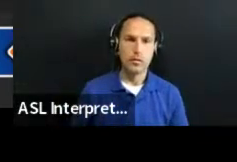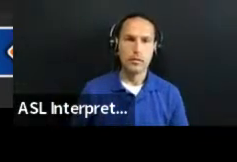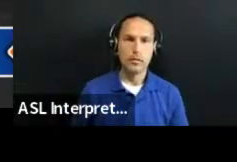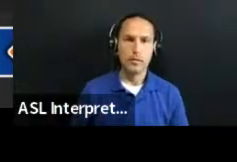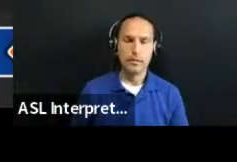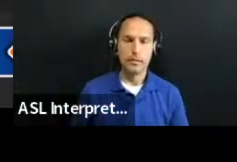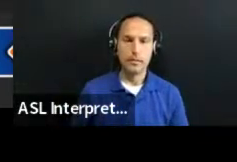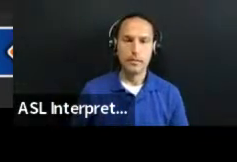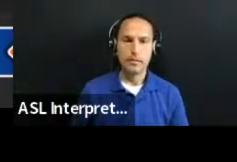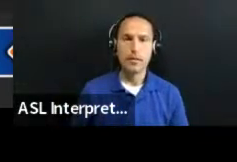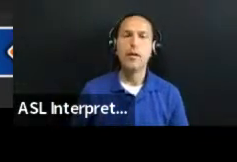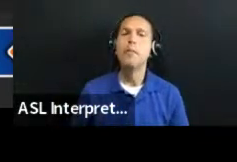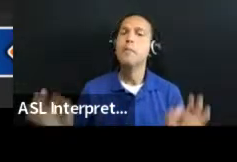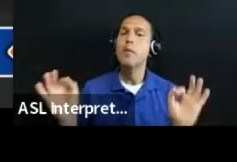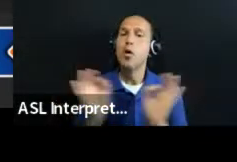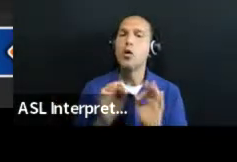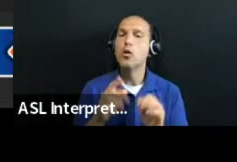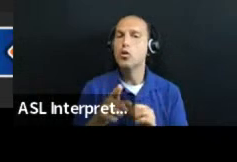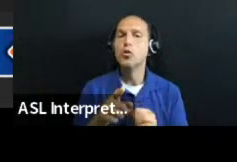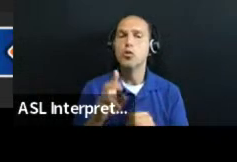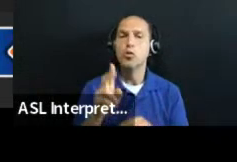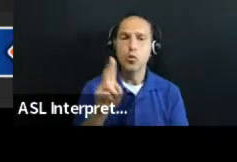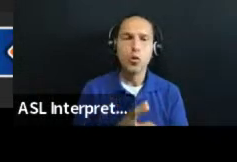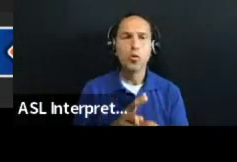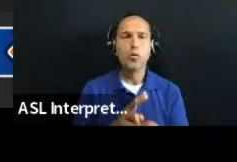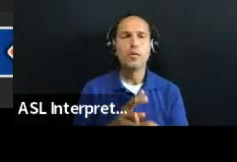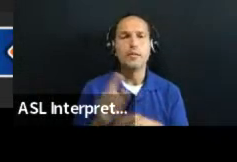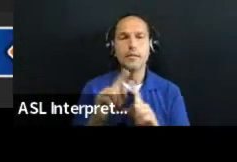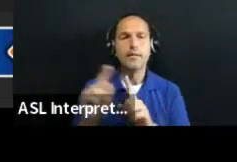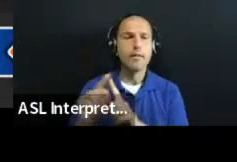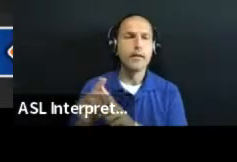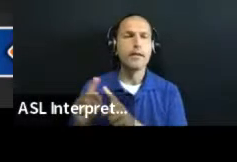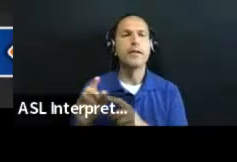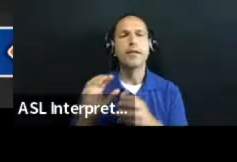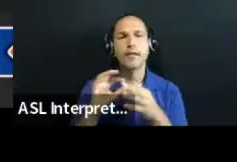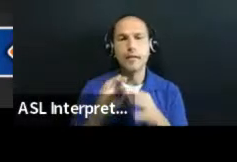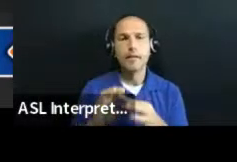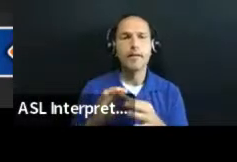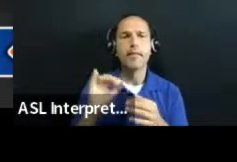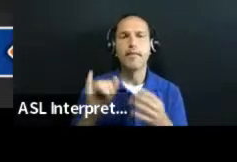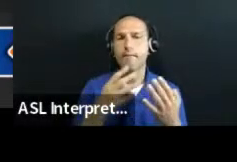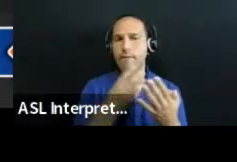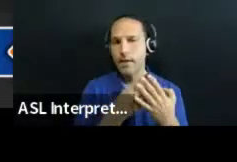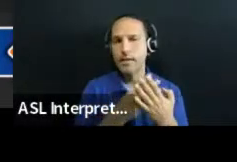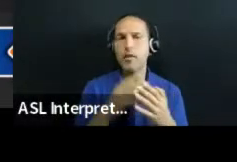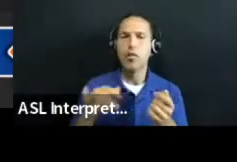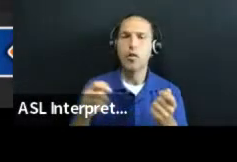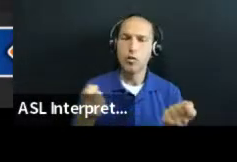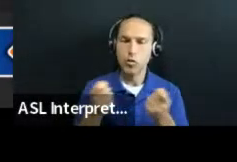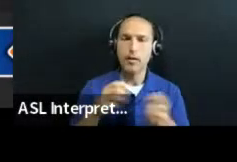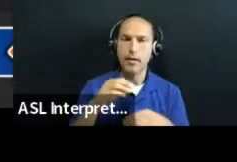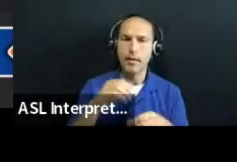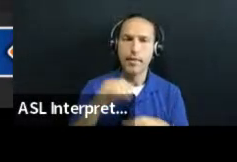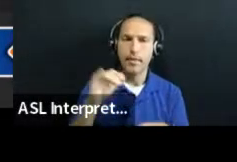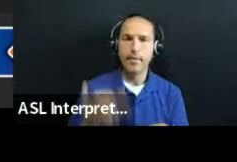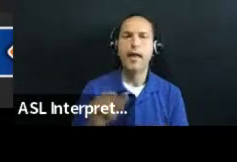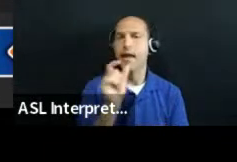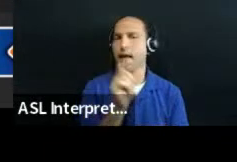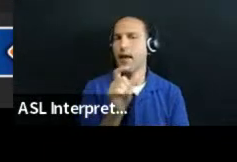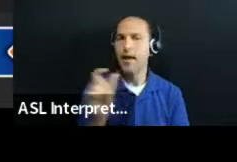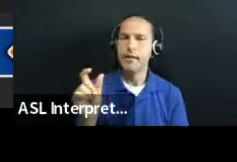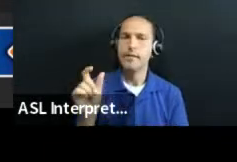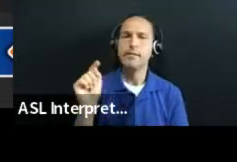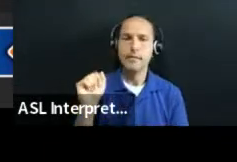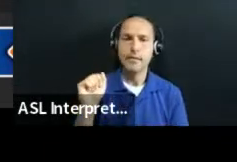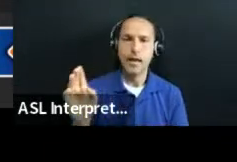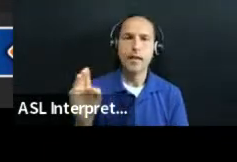So making sure that your navigational elements, filters, and other controls, right, are in the keyboard tab order, and they're